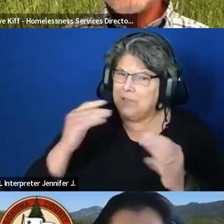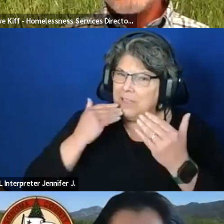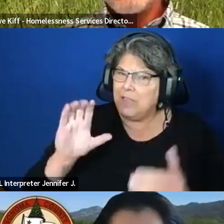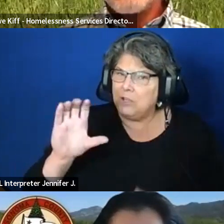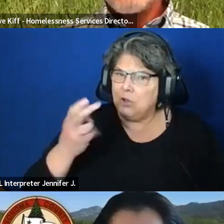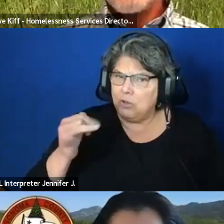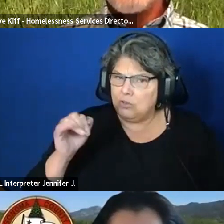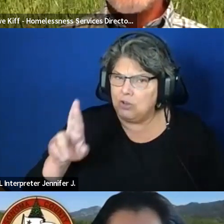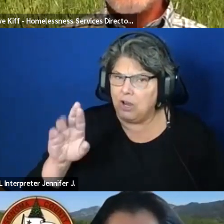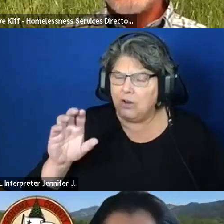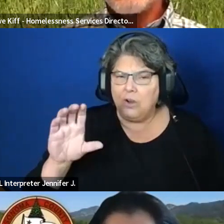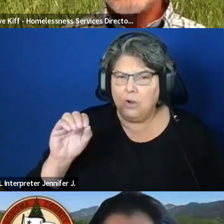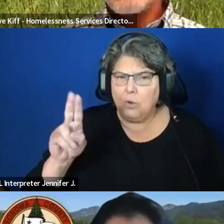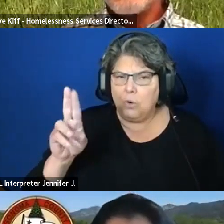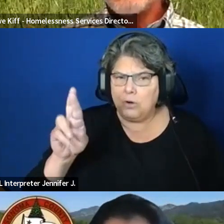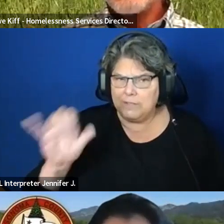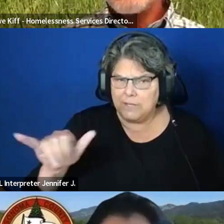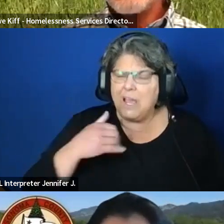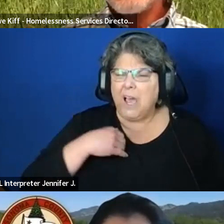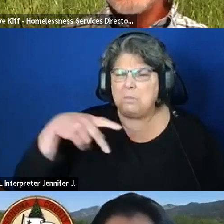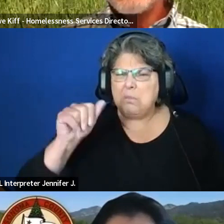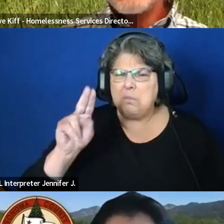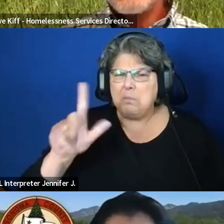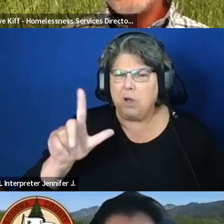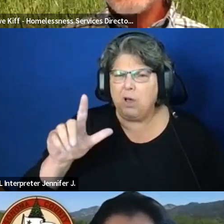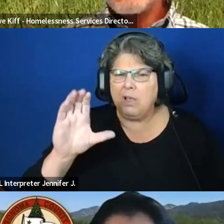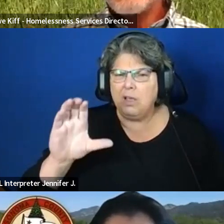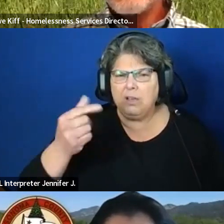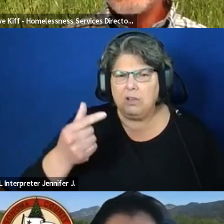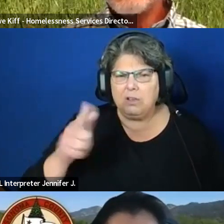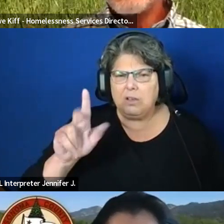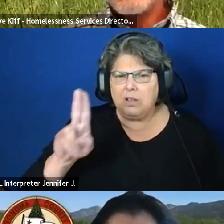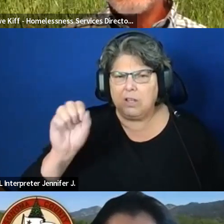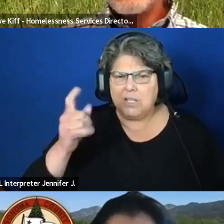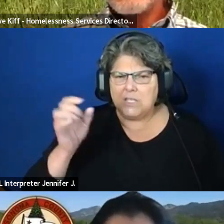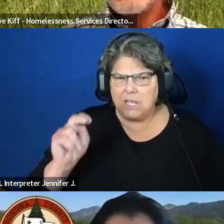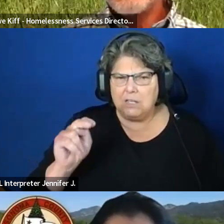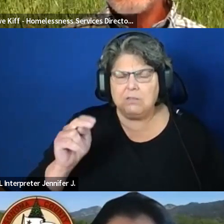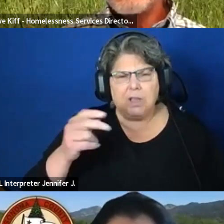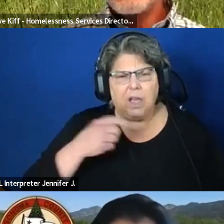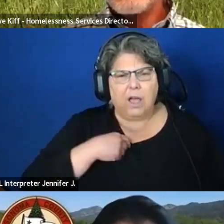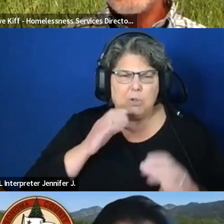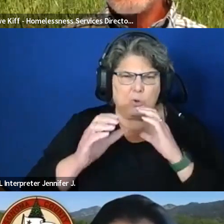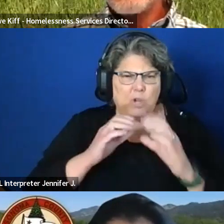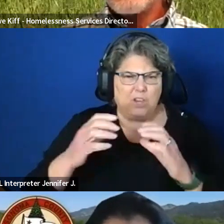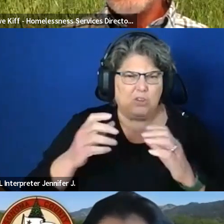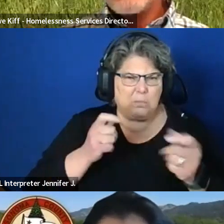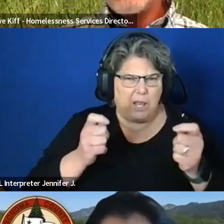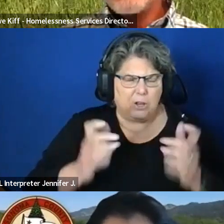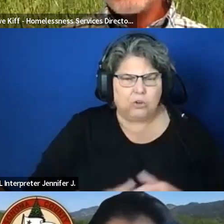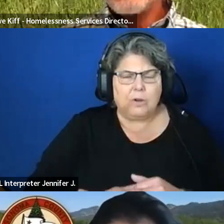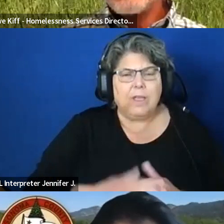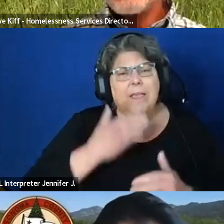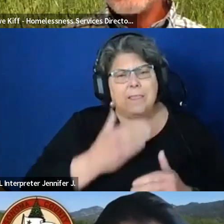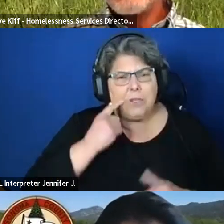Corsi. Paul Gullickson, Communications Manager. We just want to thank everybody for posting your questions either in the Q&A box if you